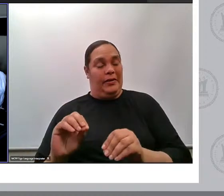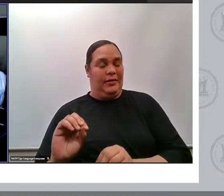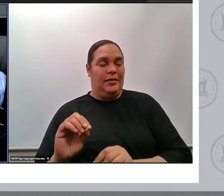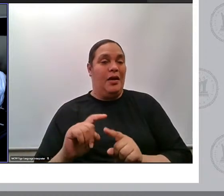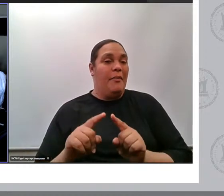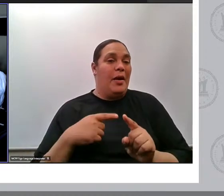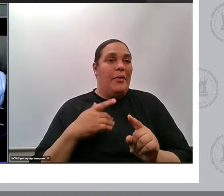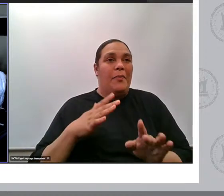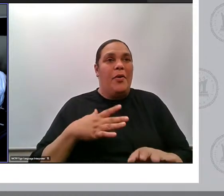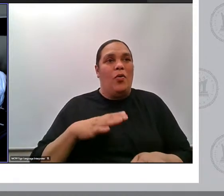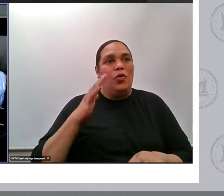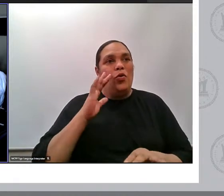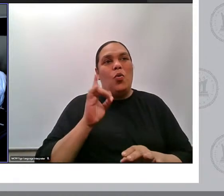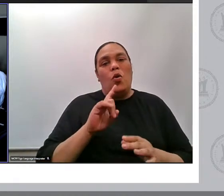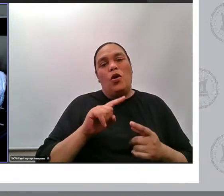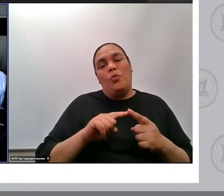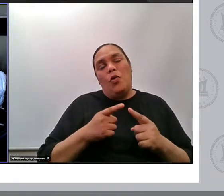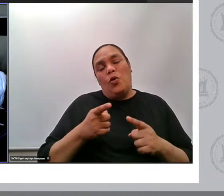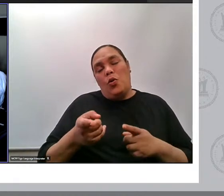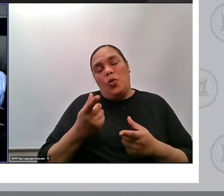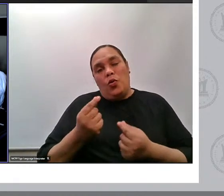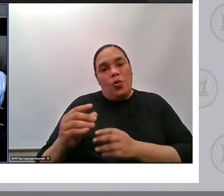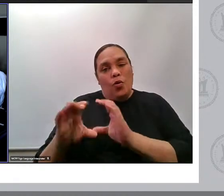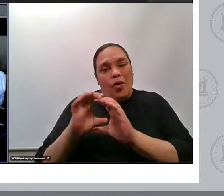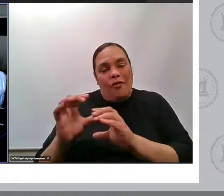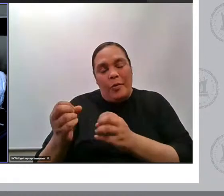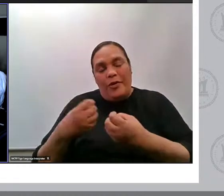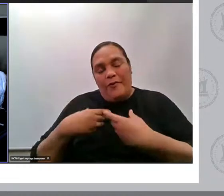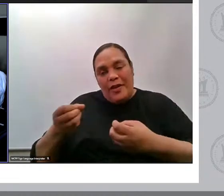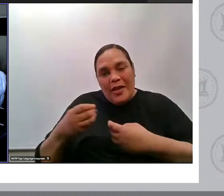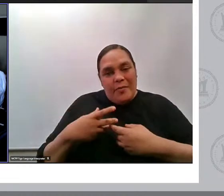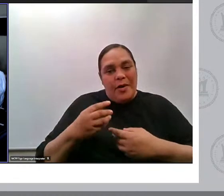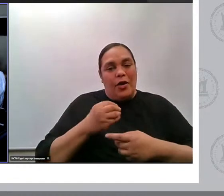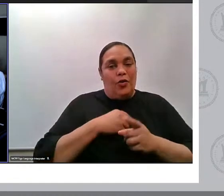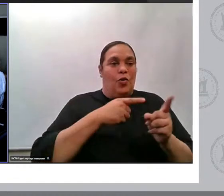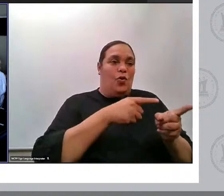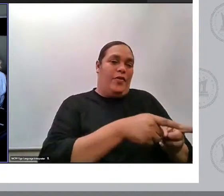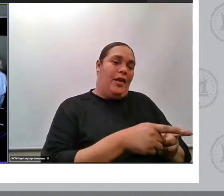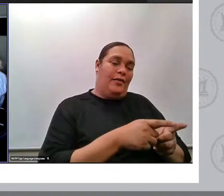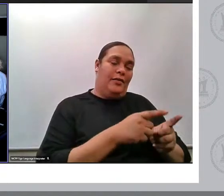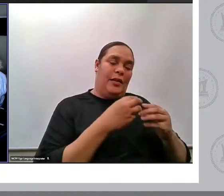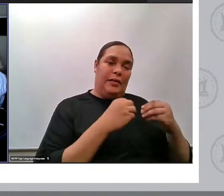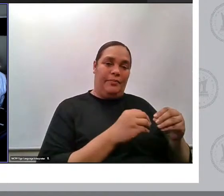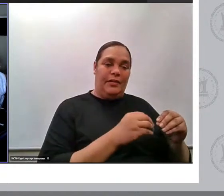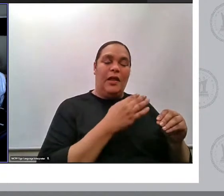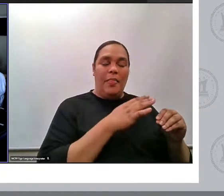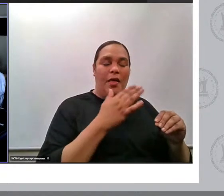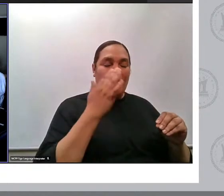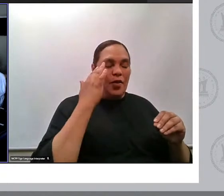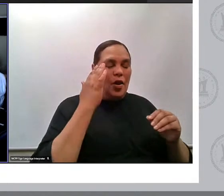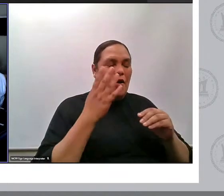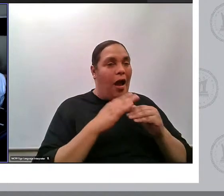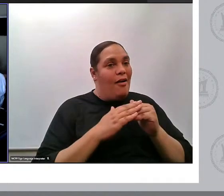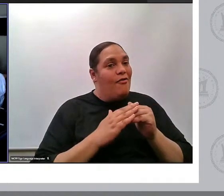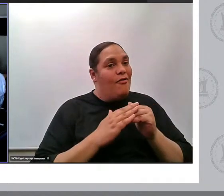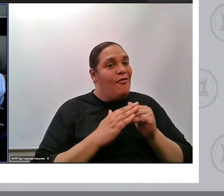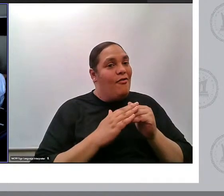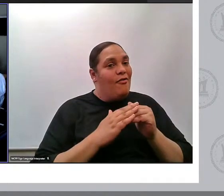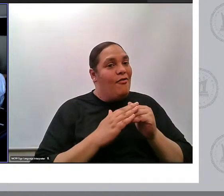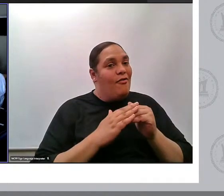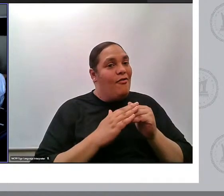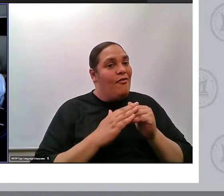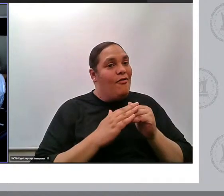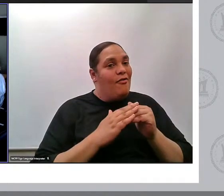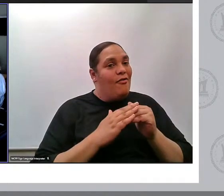sure at what point is that conversation to give feedback to the industry so that at least there is much more